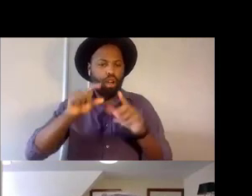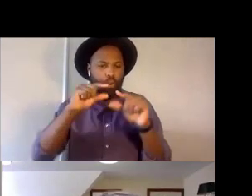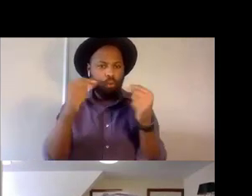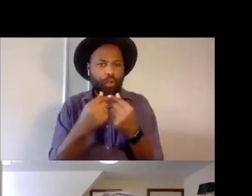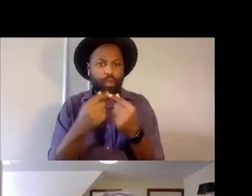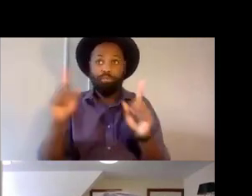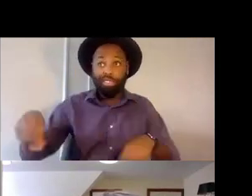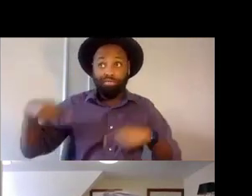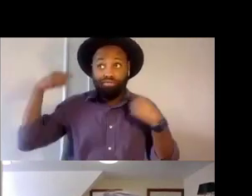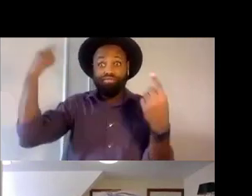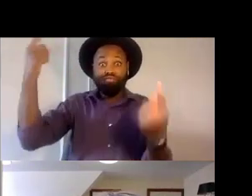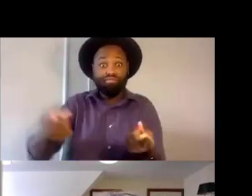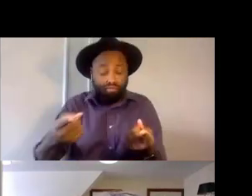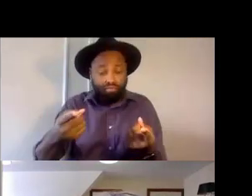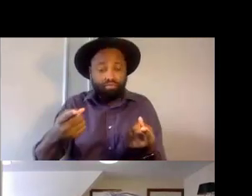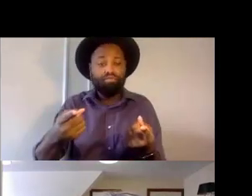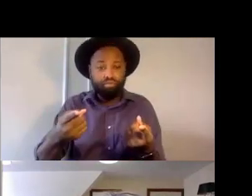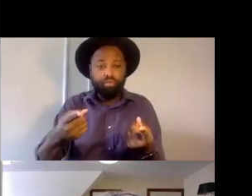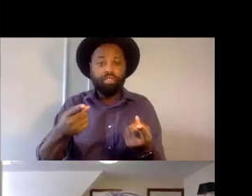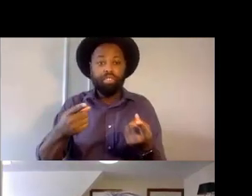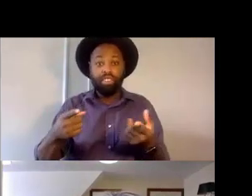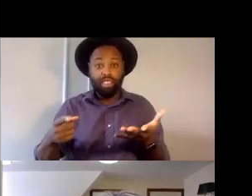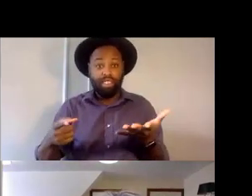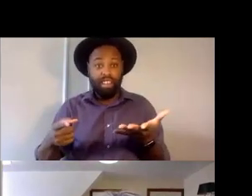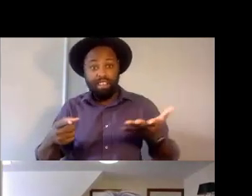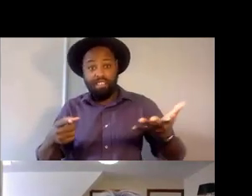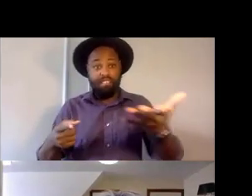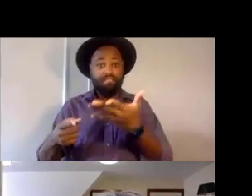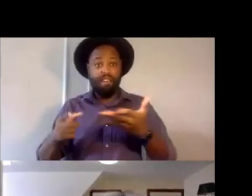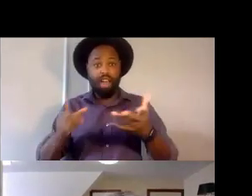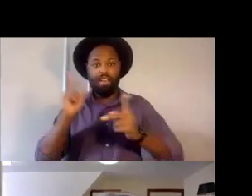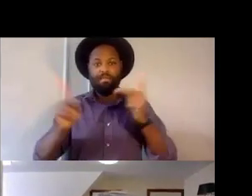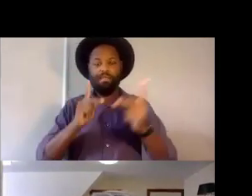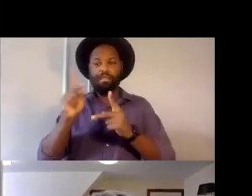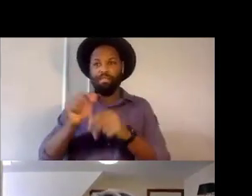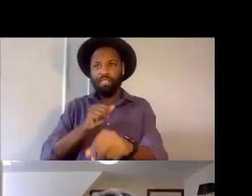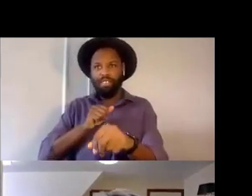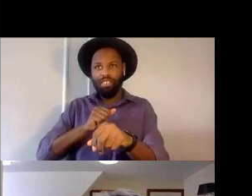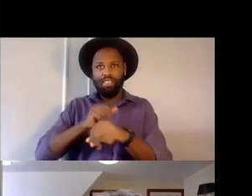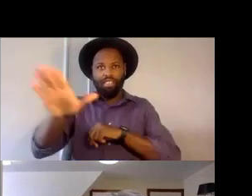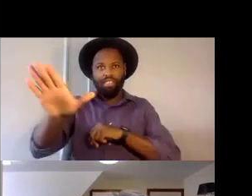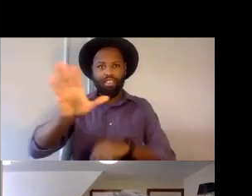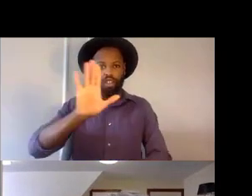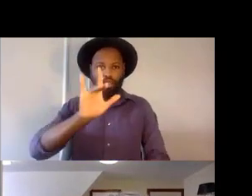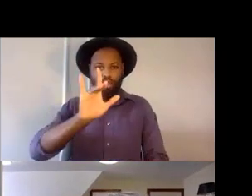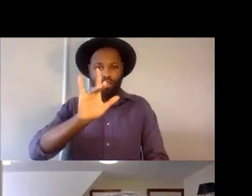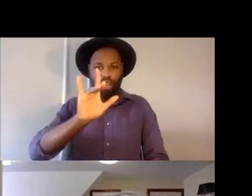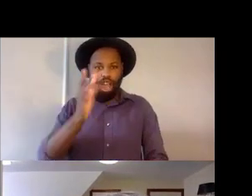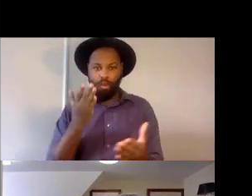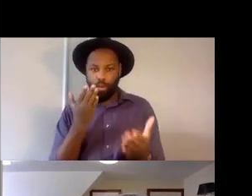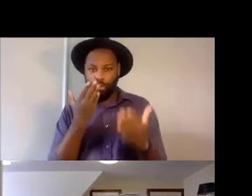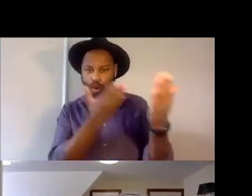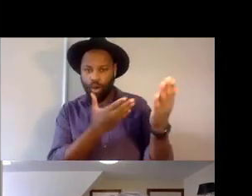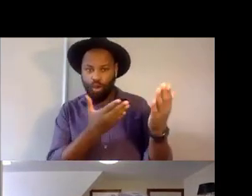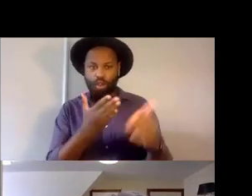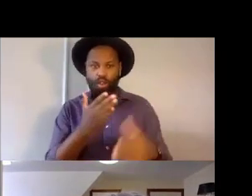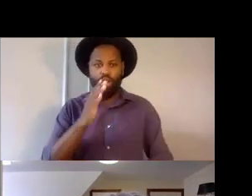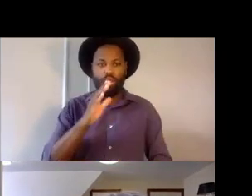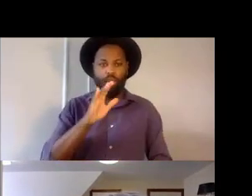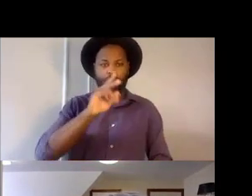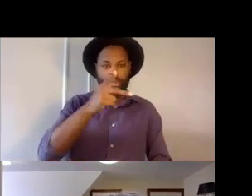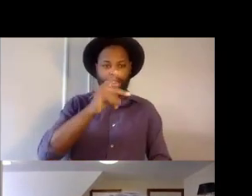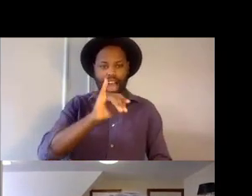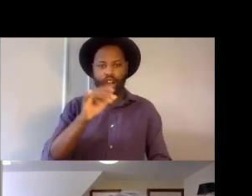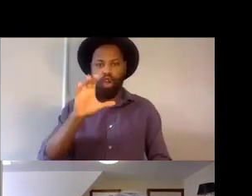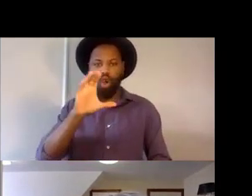then, these 5 people have submitted 25 proposals as PI or co-PI and